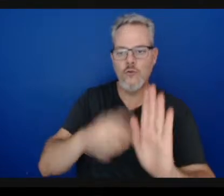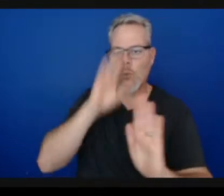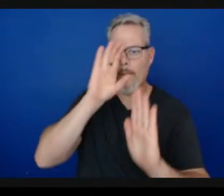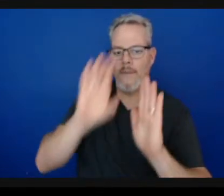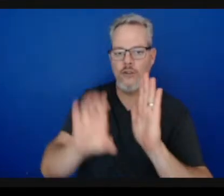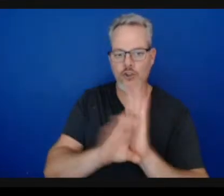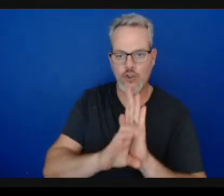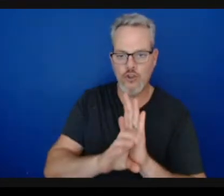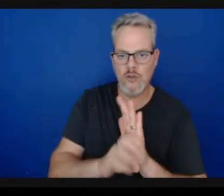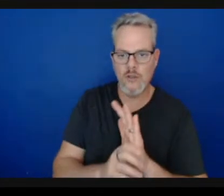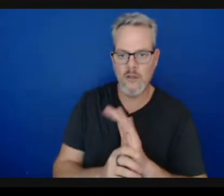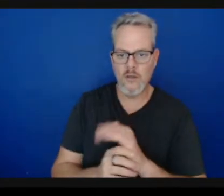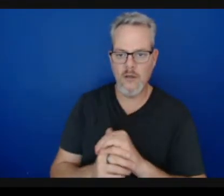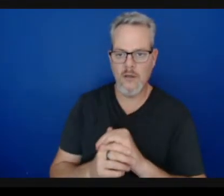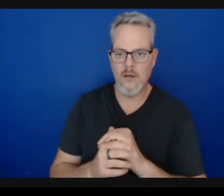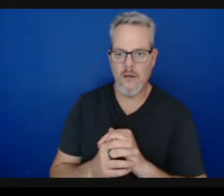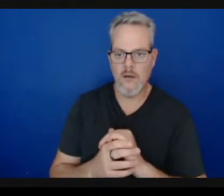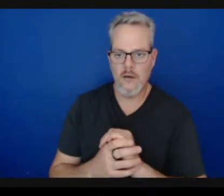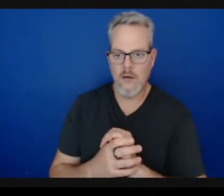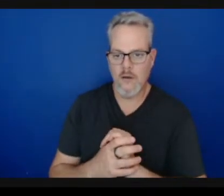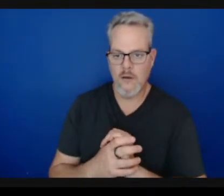This one, Hale Kamahina.